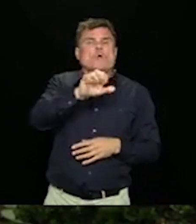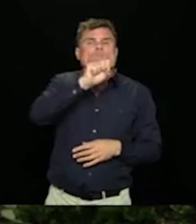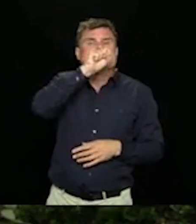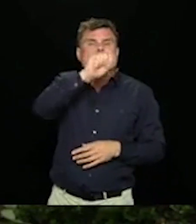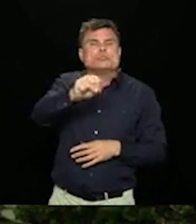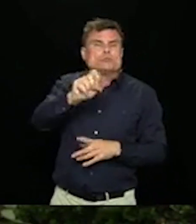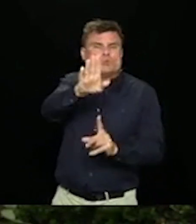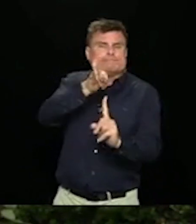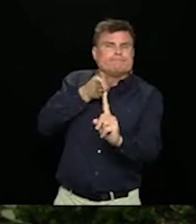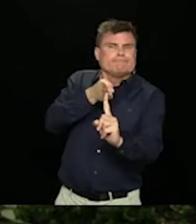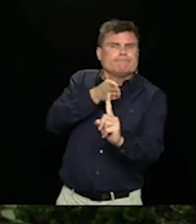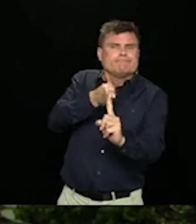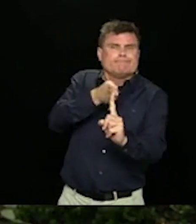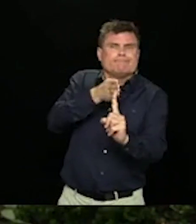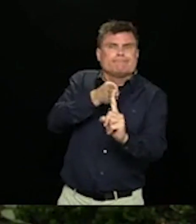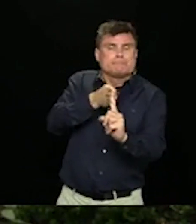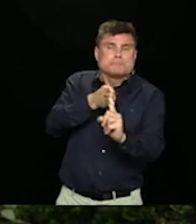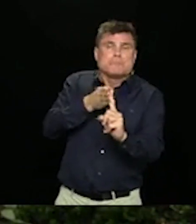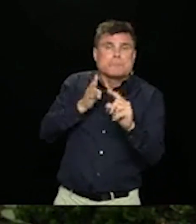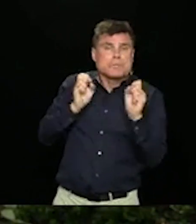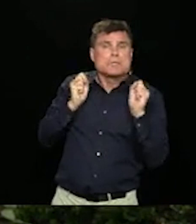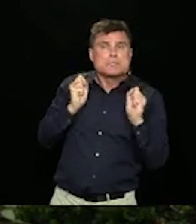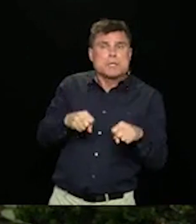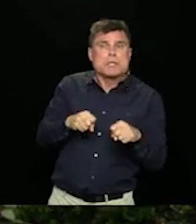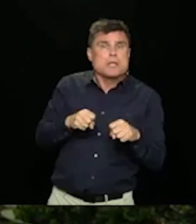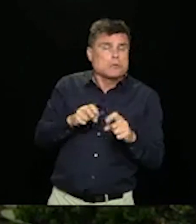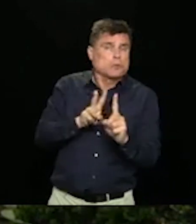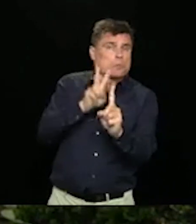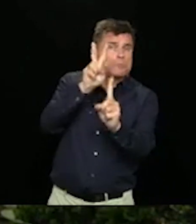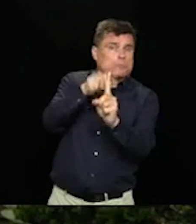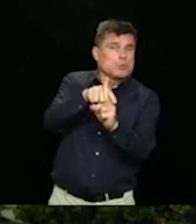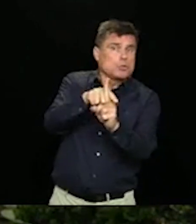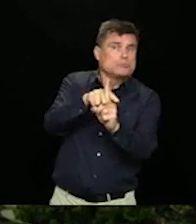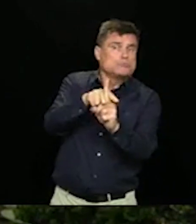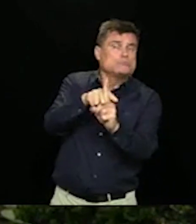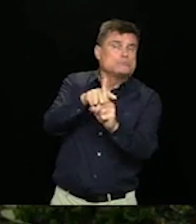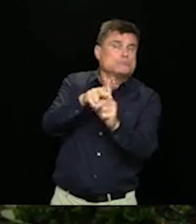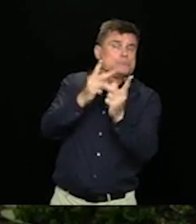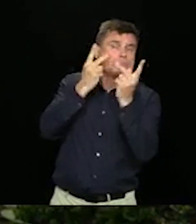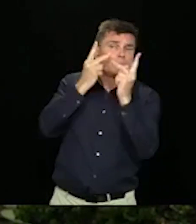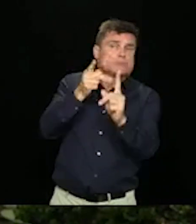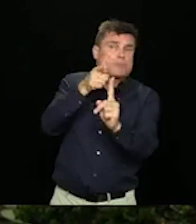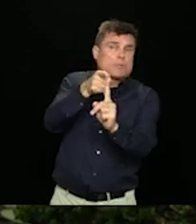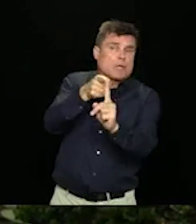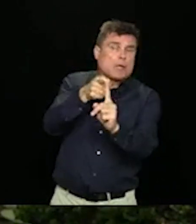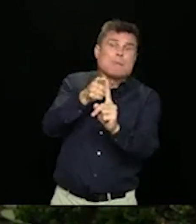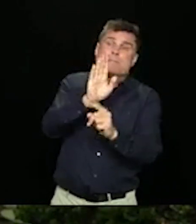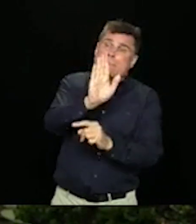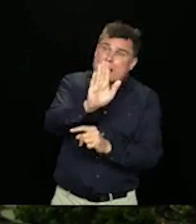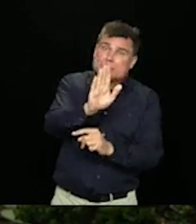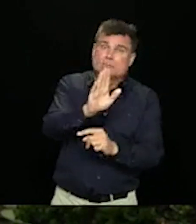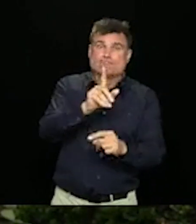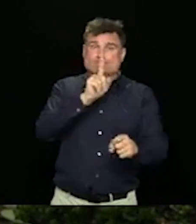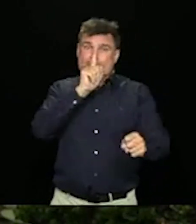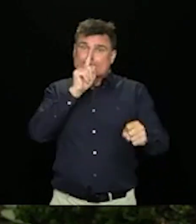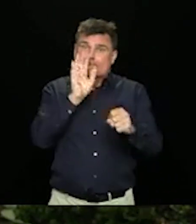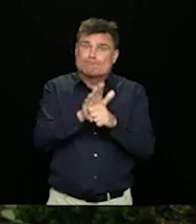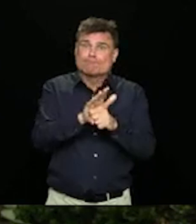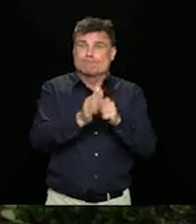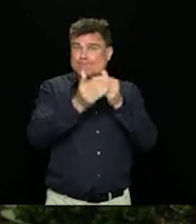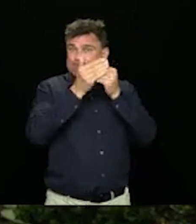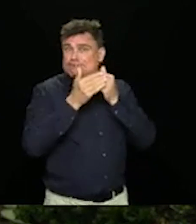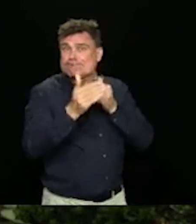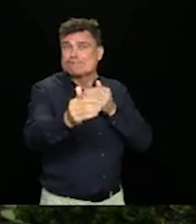place in BC, you certainly can do that now. But there's no guarantee you'll be able to get there. We need to follow this very closely. We have